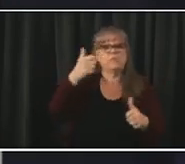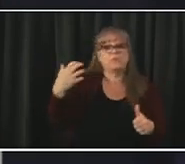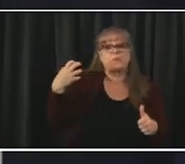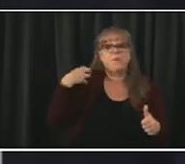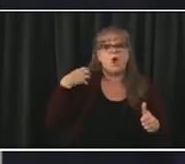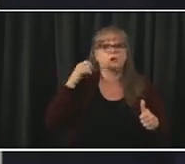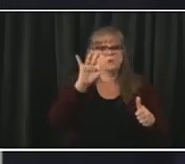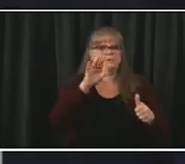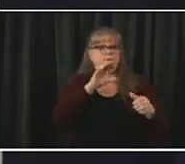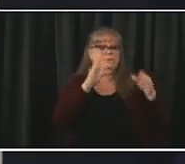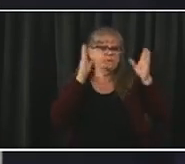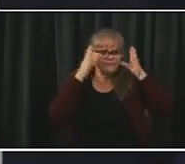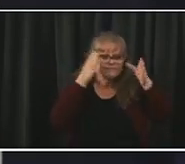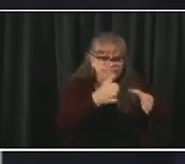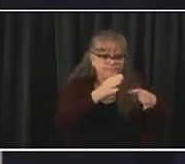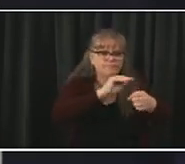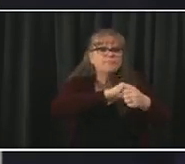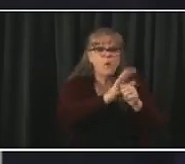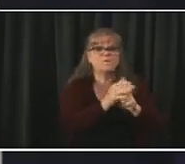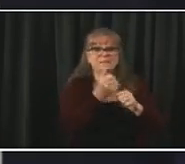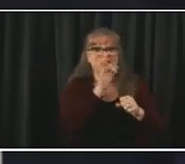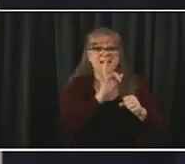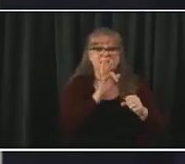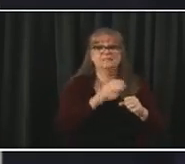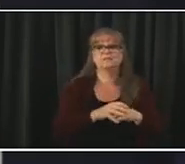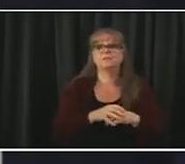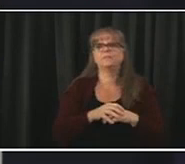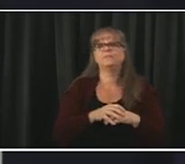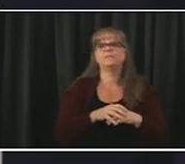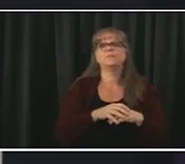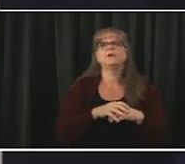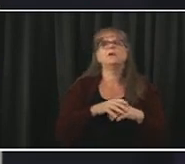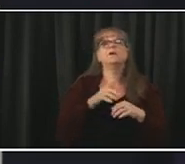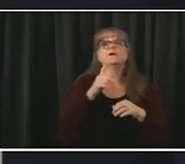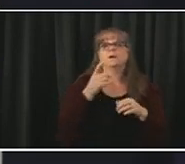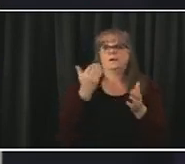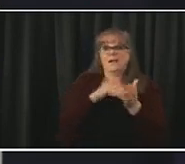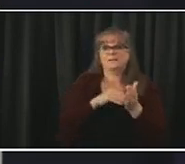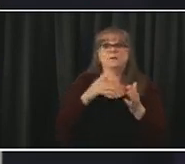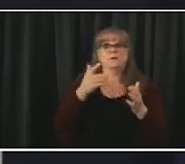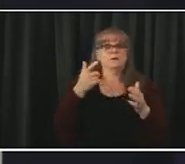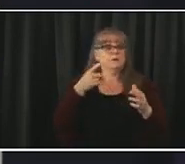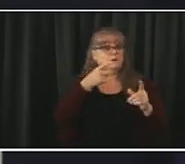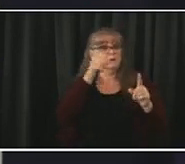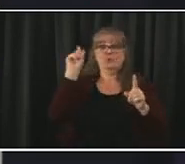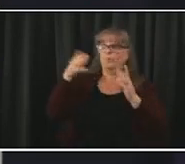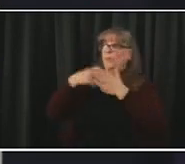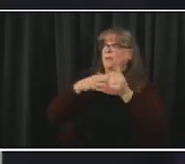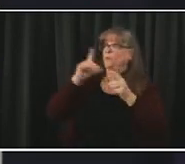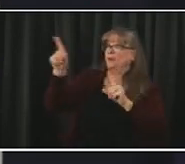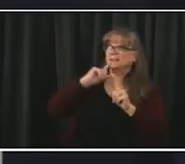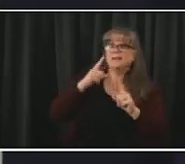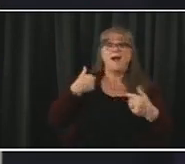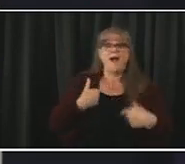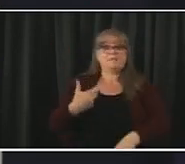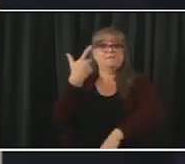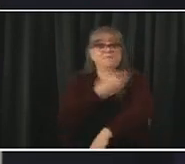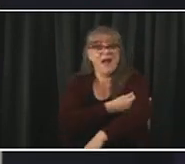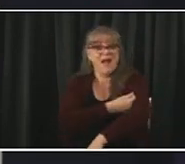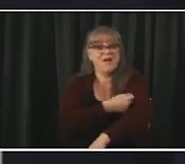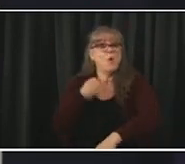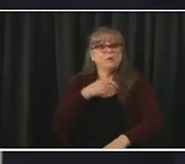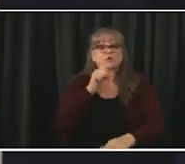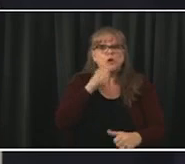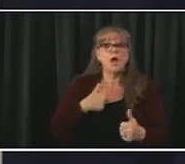want to do is, when we say there's vaccines and you're eligible, you shouldn't have to wait like 3 months, right? We want to get